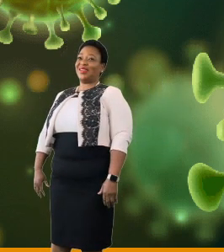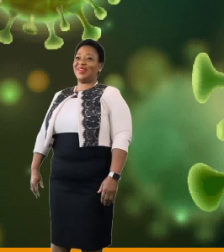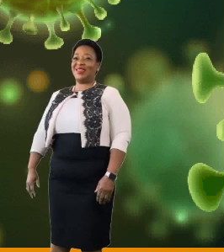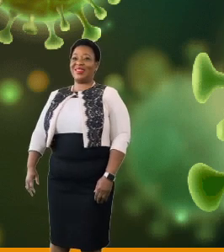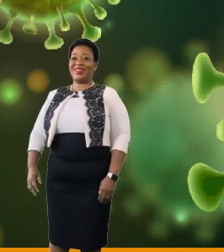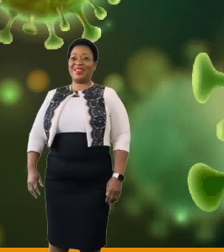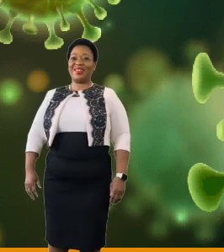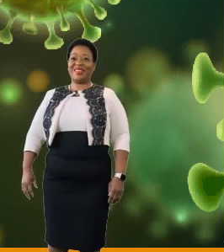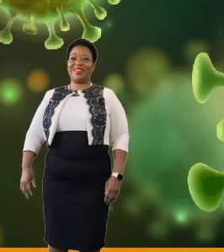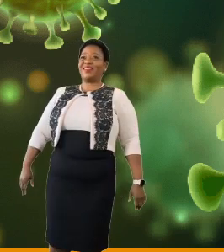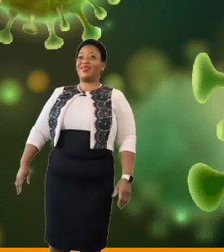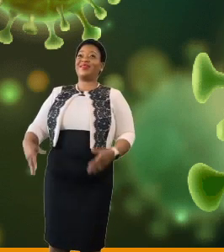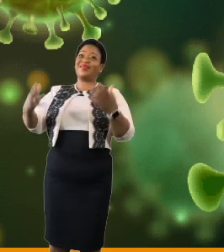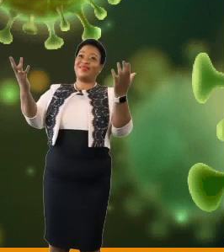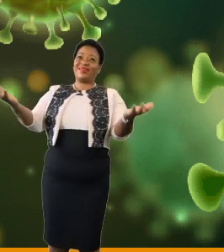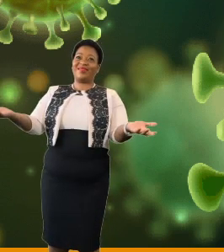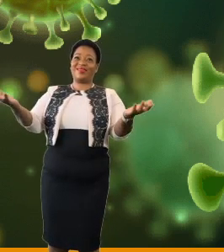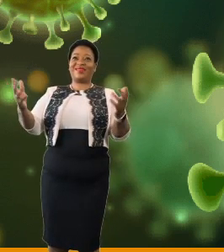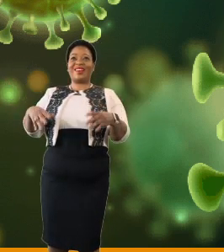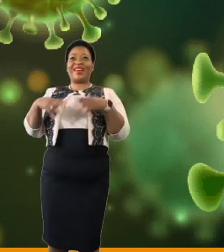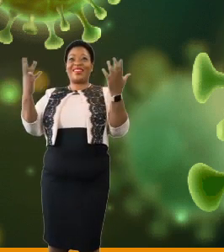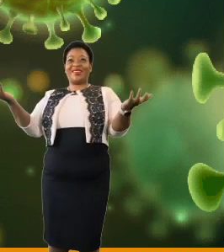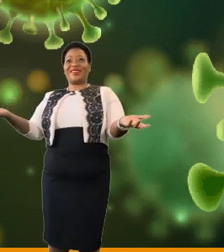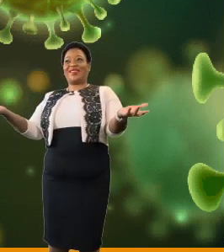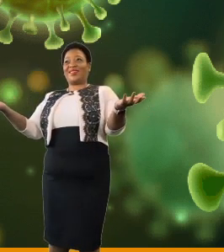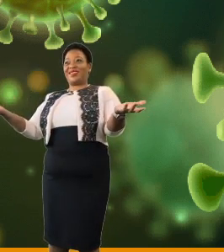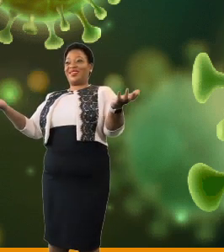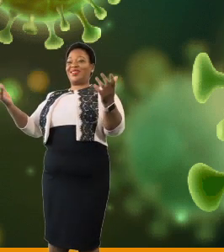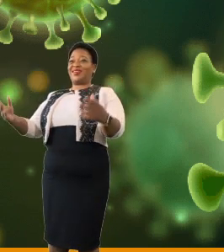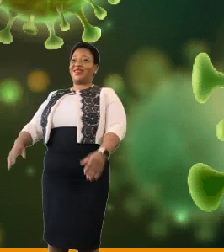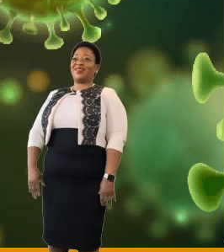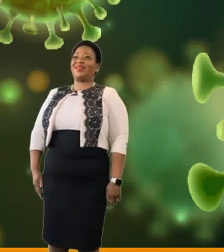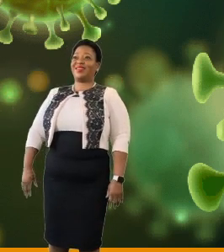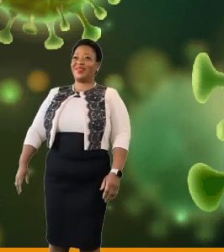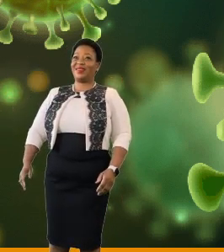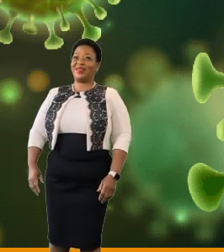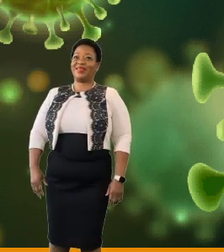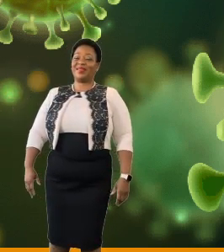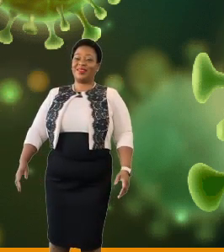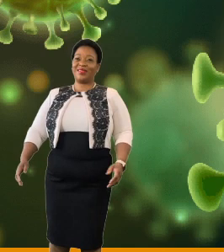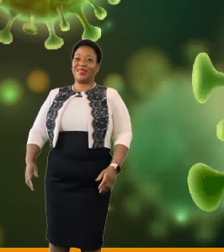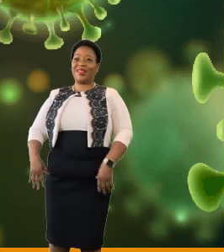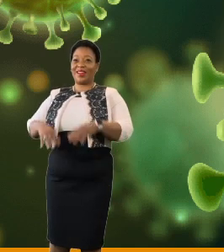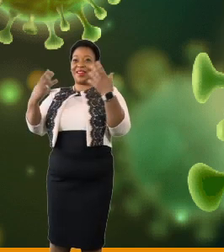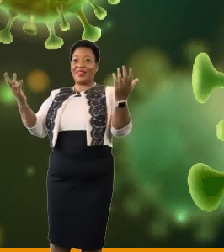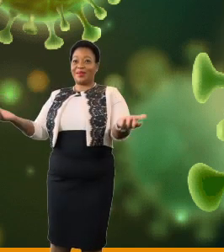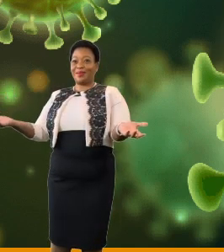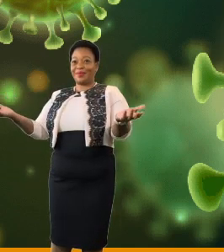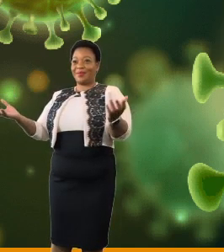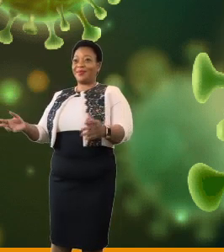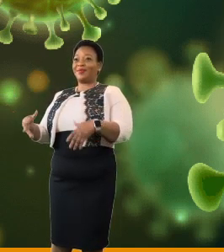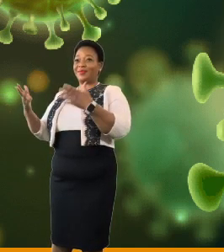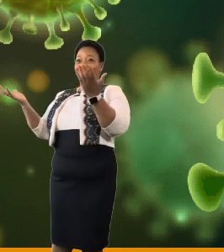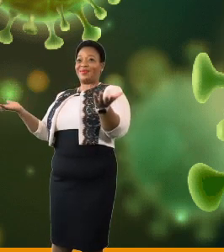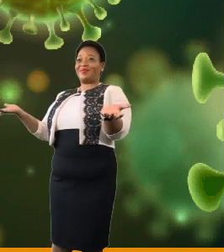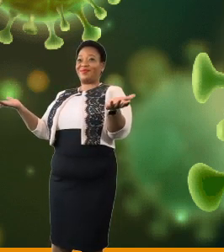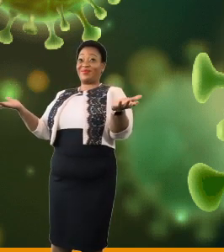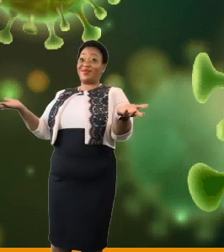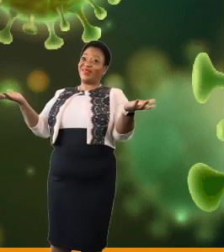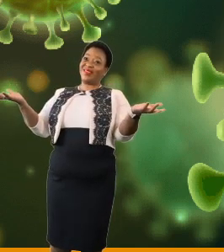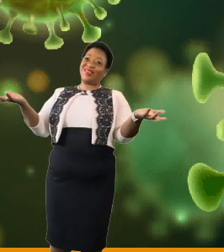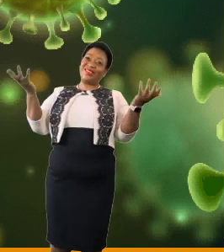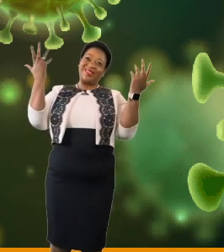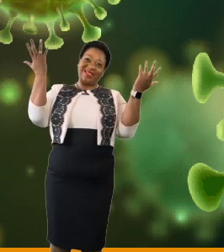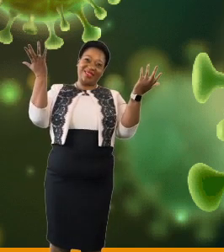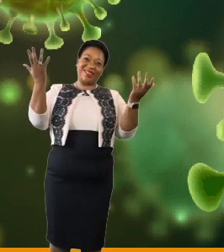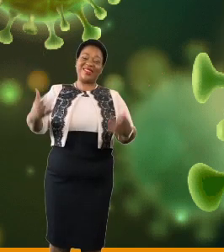intervene immediately. We're going to have to facilitate senior administrative support between government departments, formulating